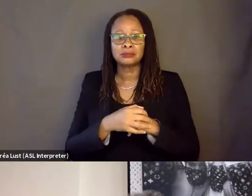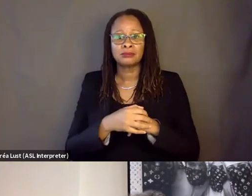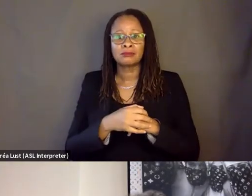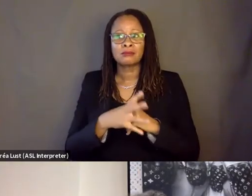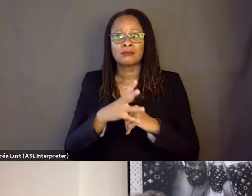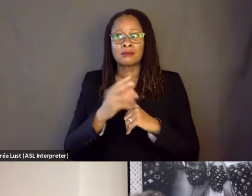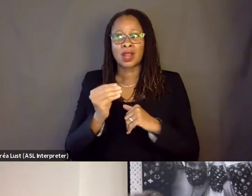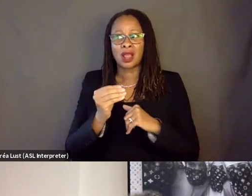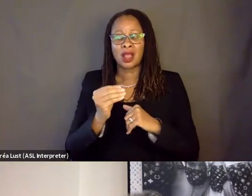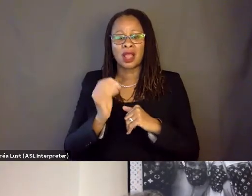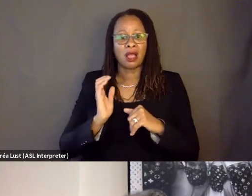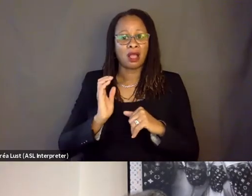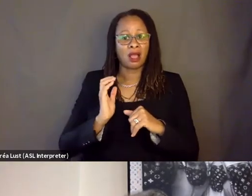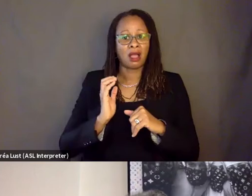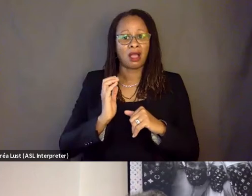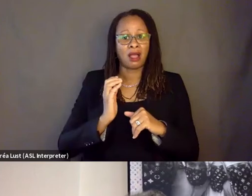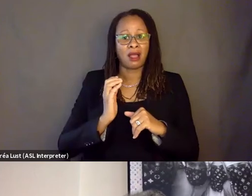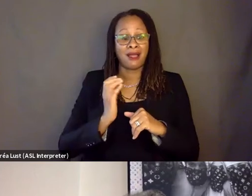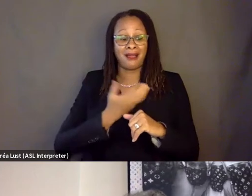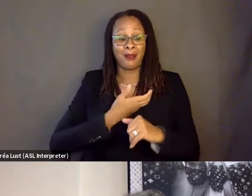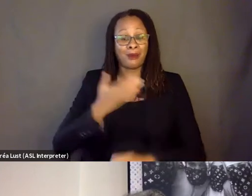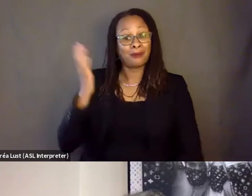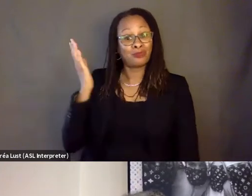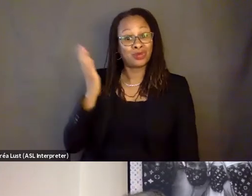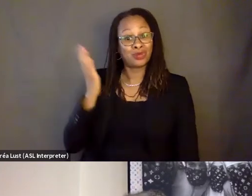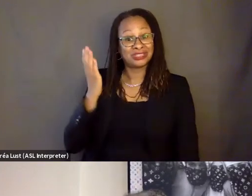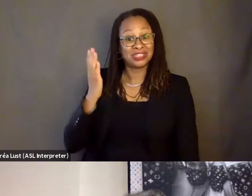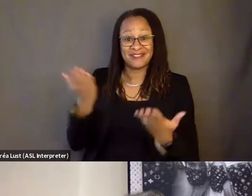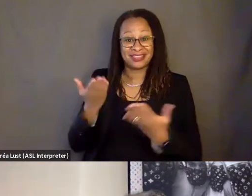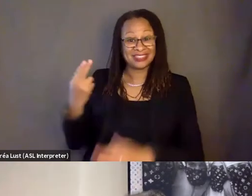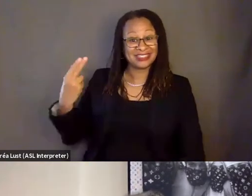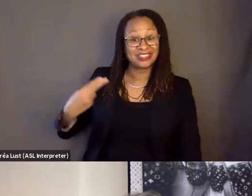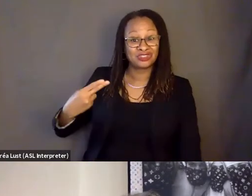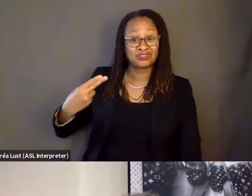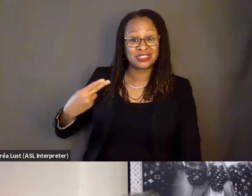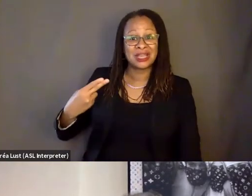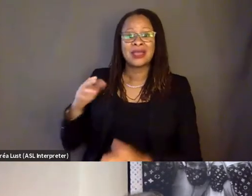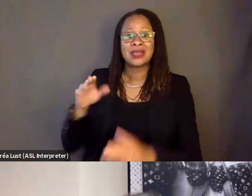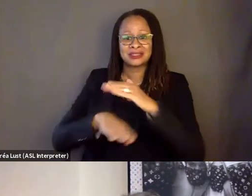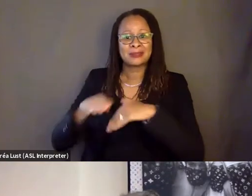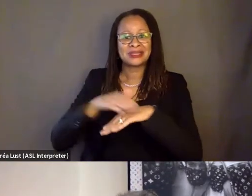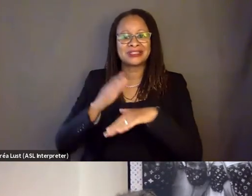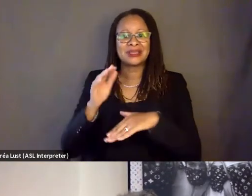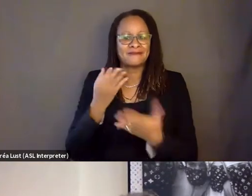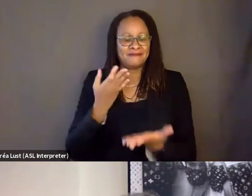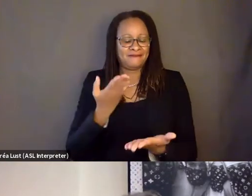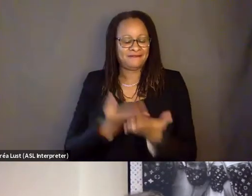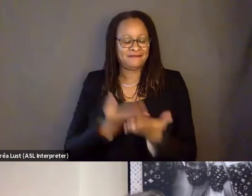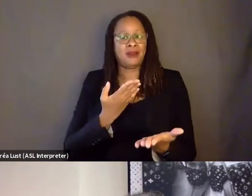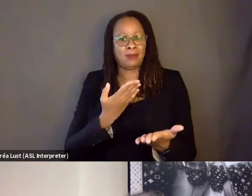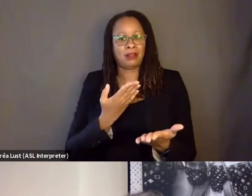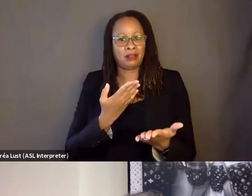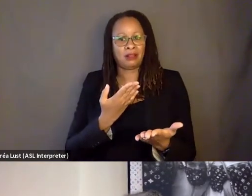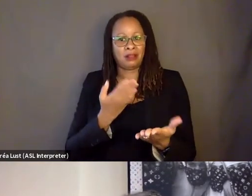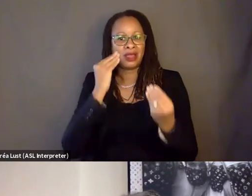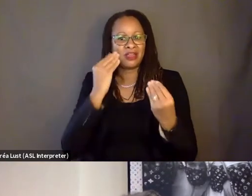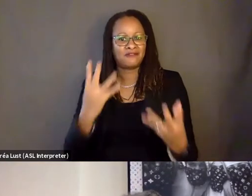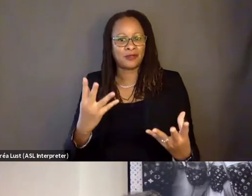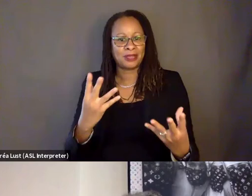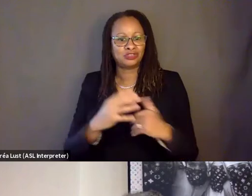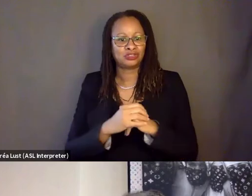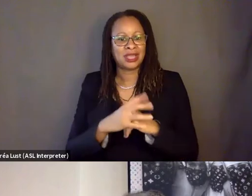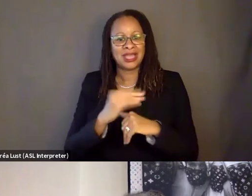take and our presentation of it is based in verifiable information, and